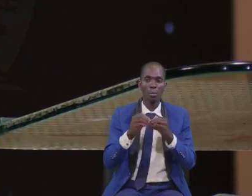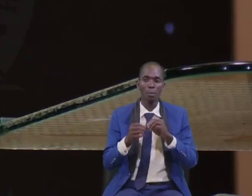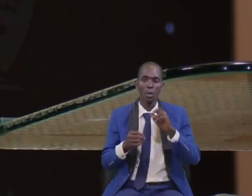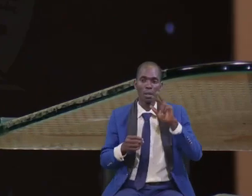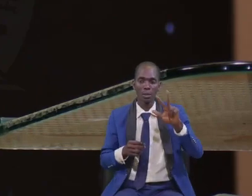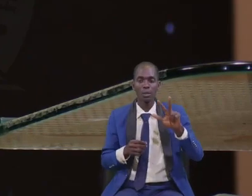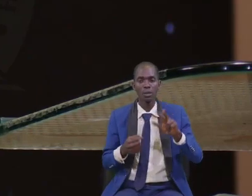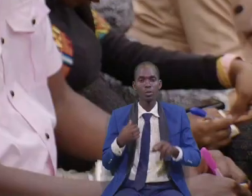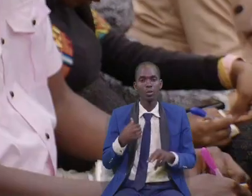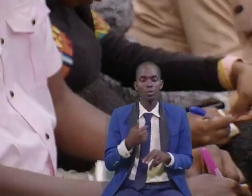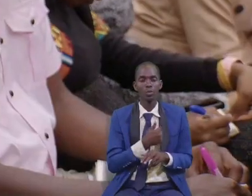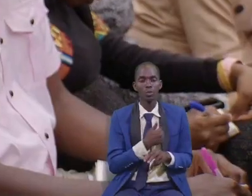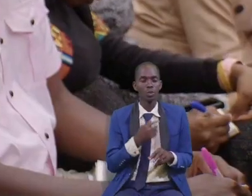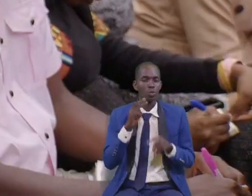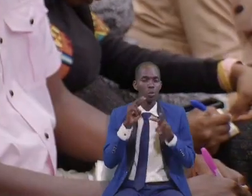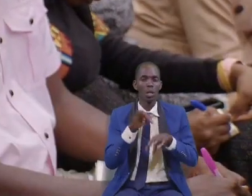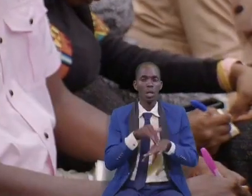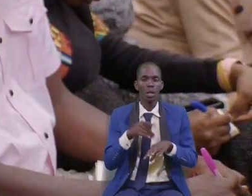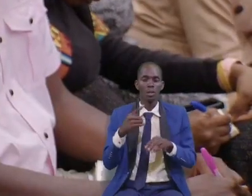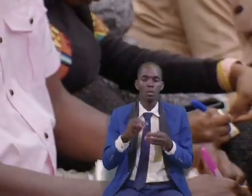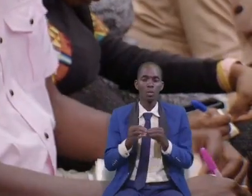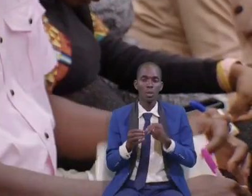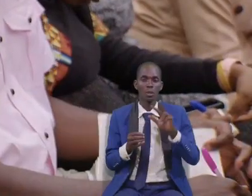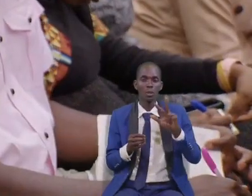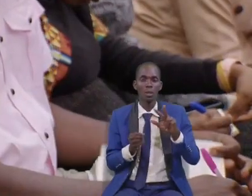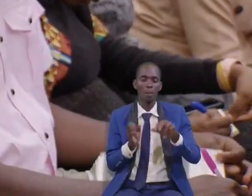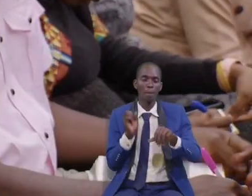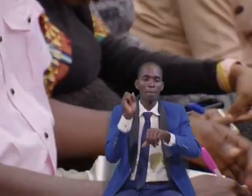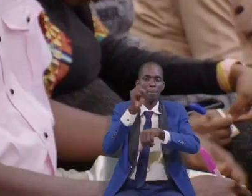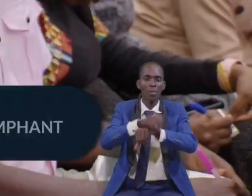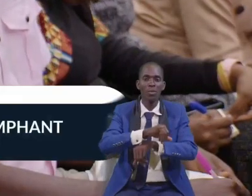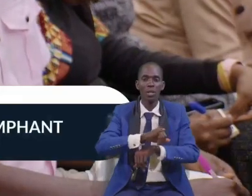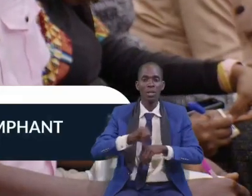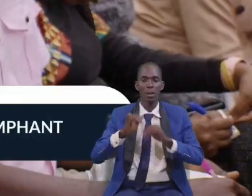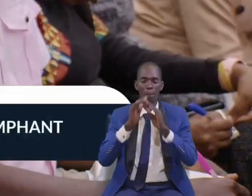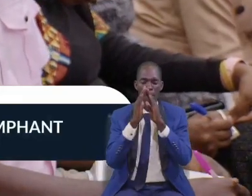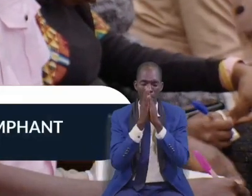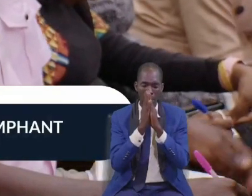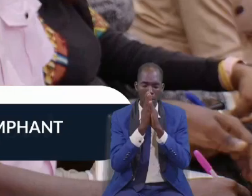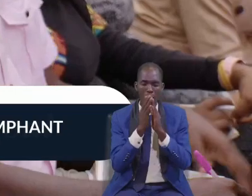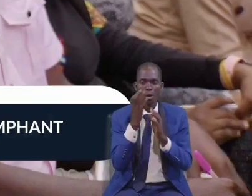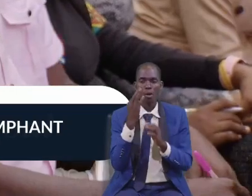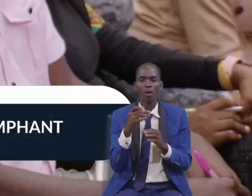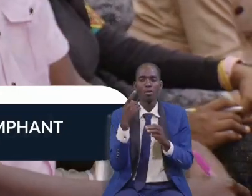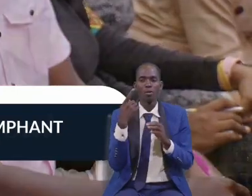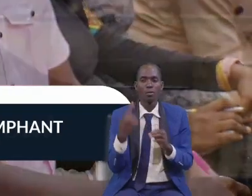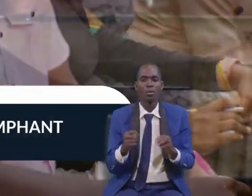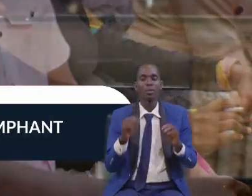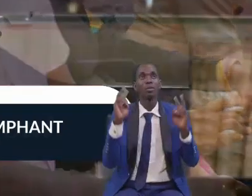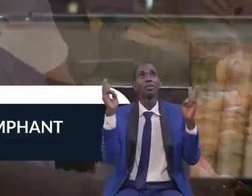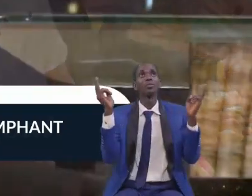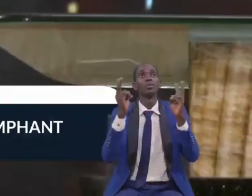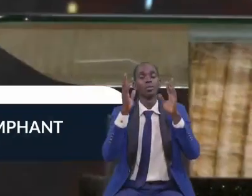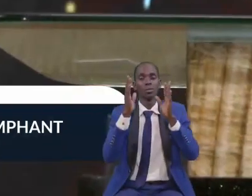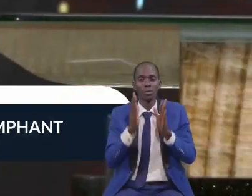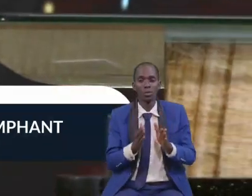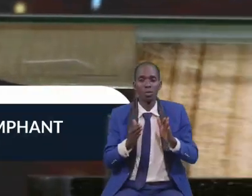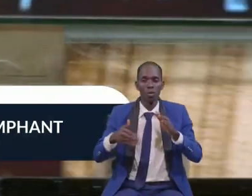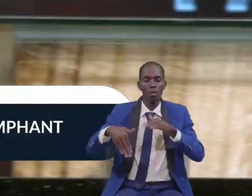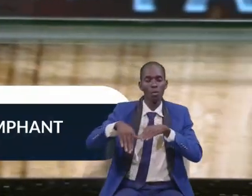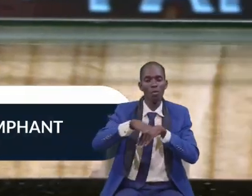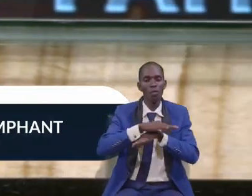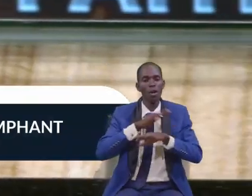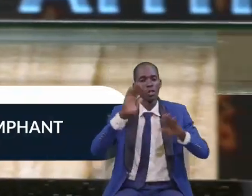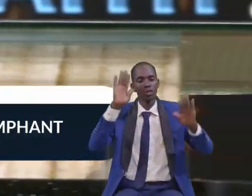we're looking at prevailing prayer of the triumphant over tribulations.